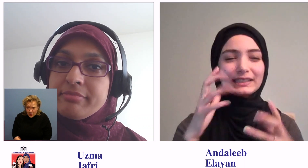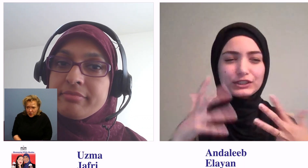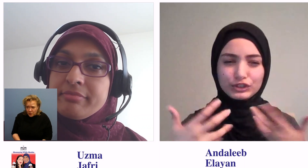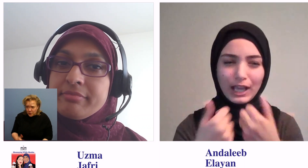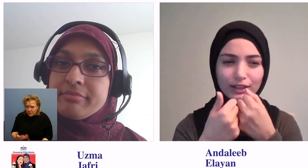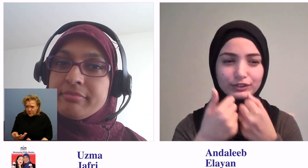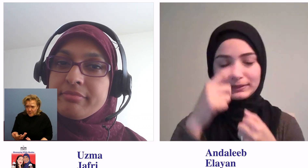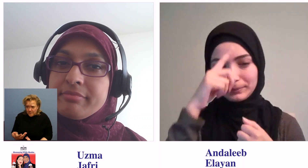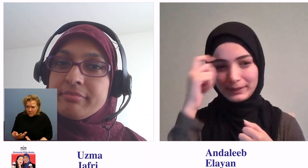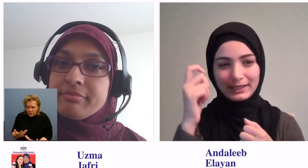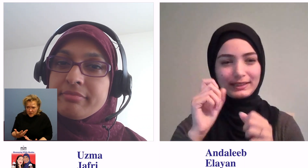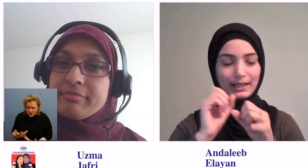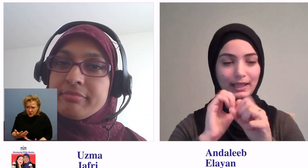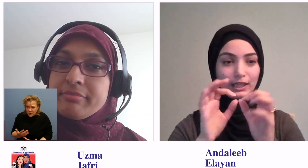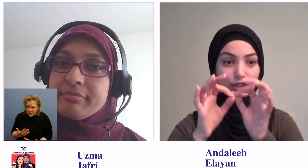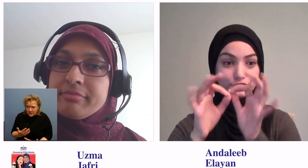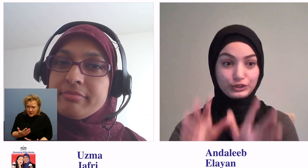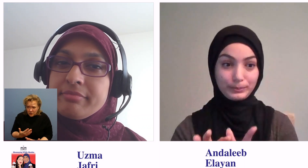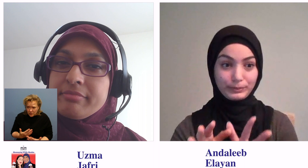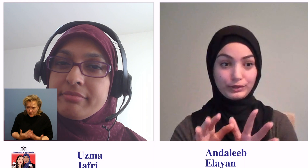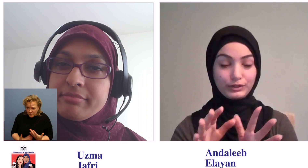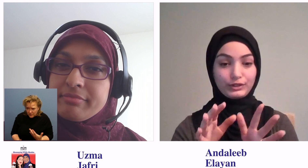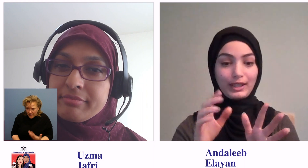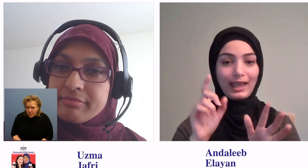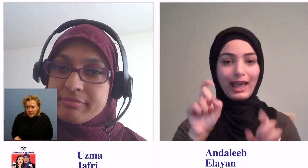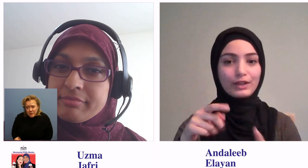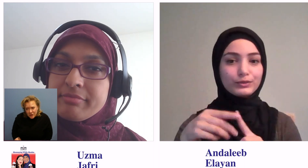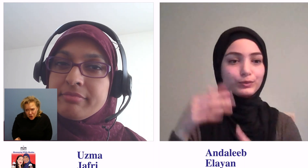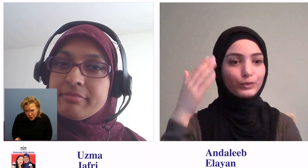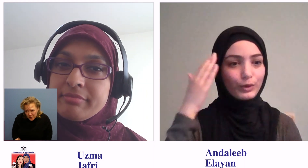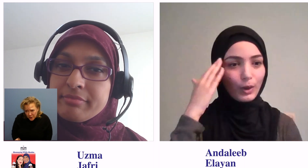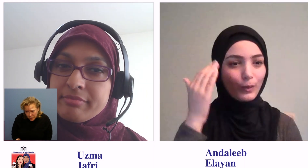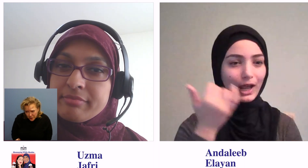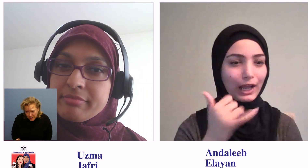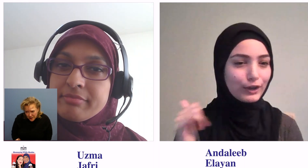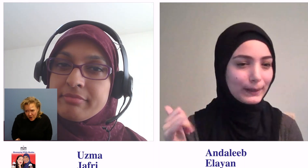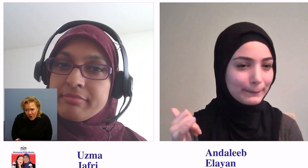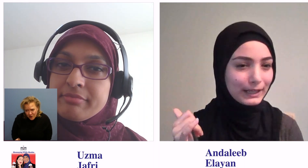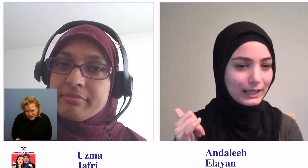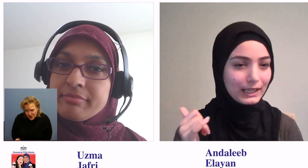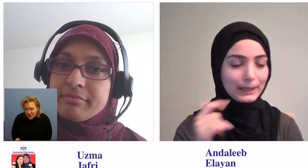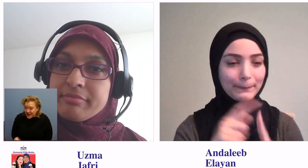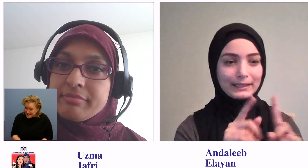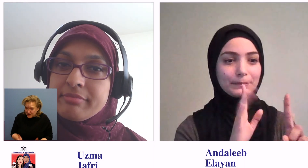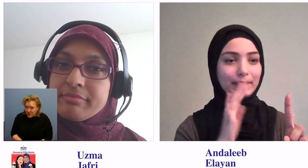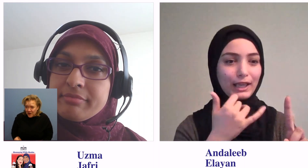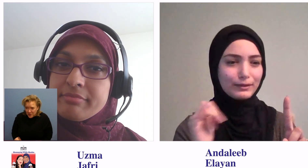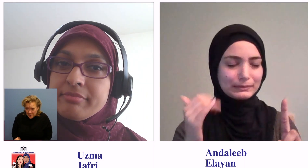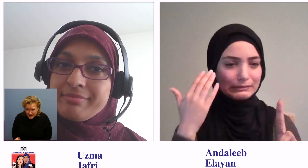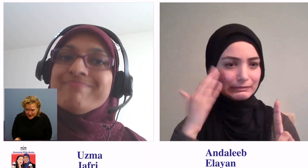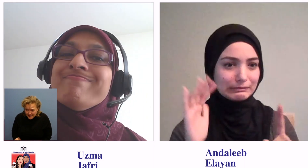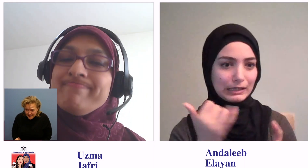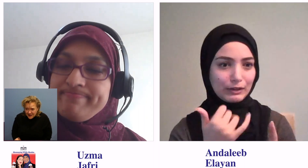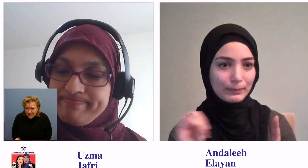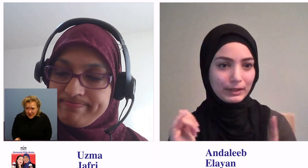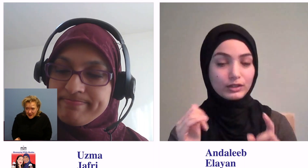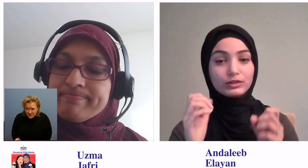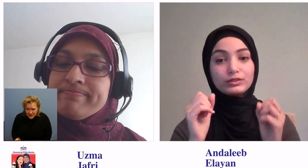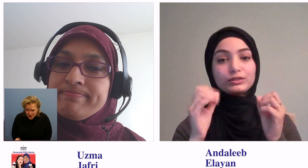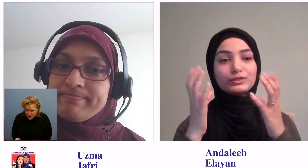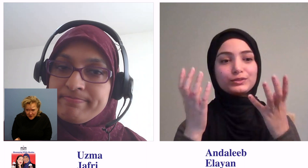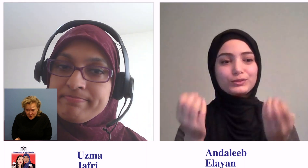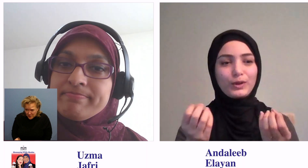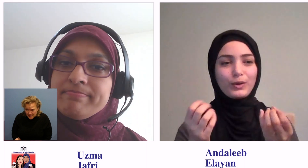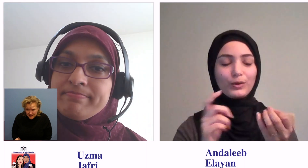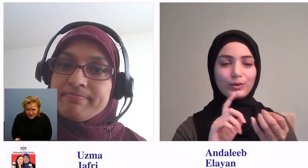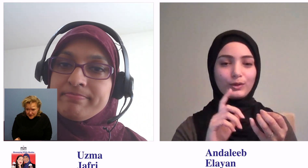you know, what to do and you'll follow people in the interpreter also has to know Arabic. And